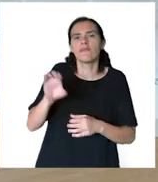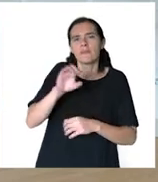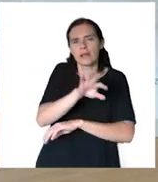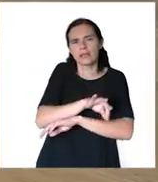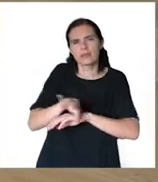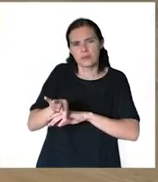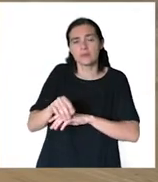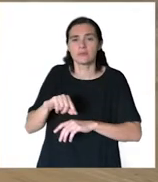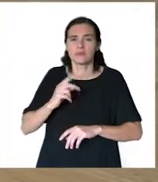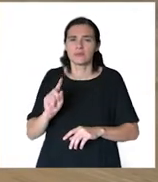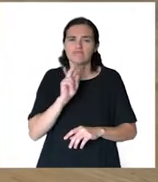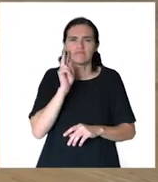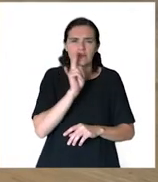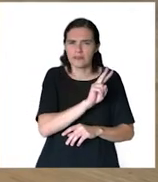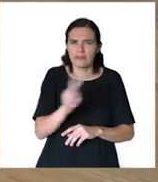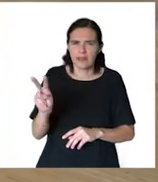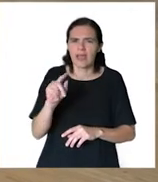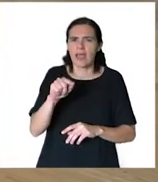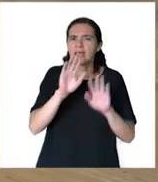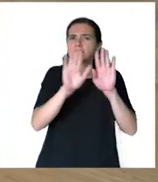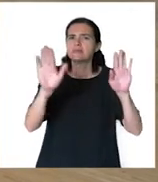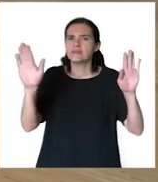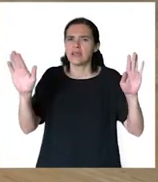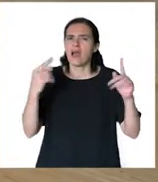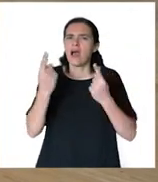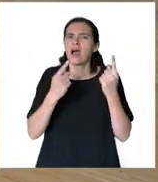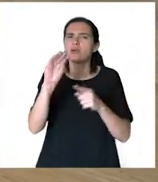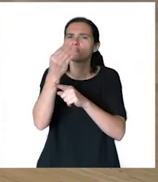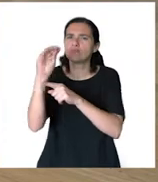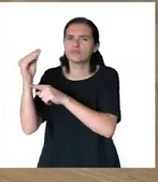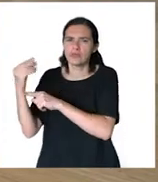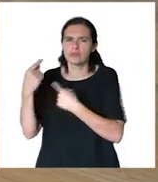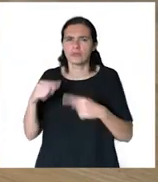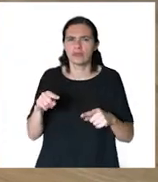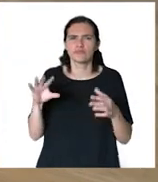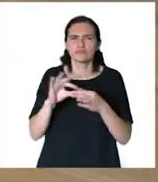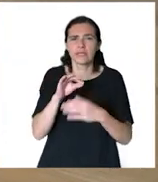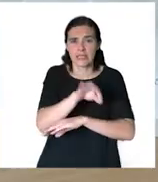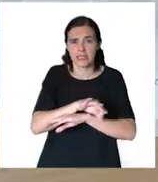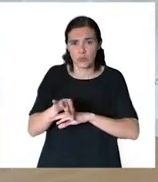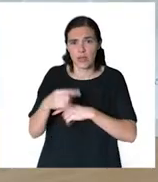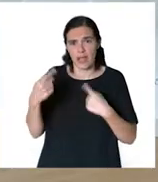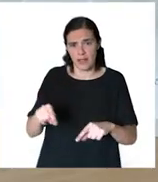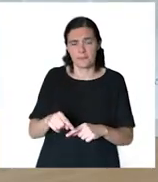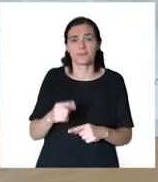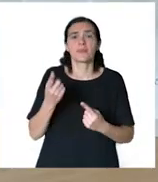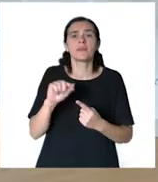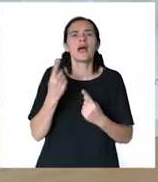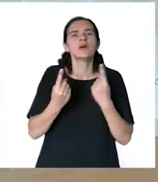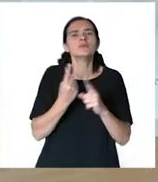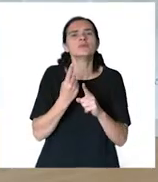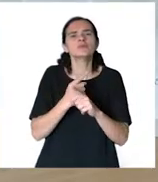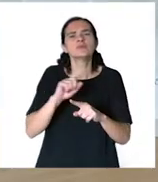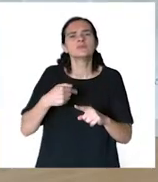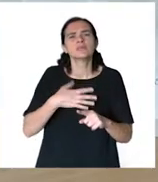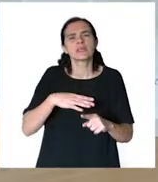will see that there are in this exhibition few pieces about architecture. But also something that we wanted